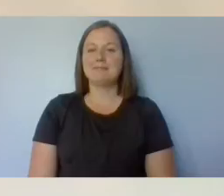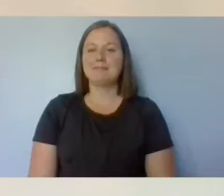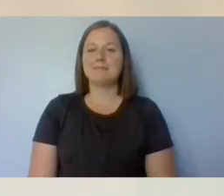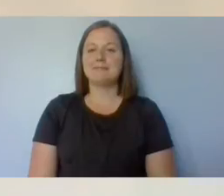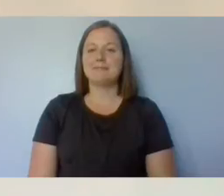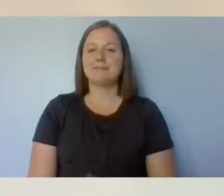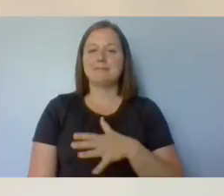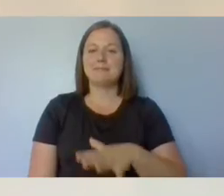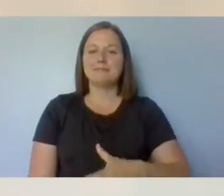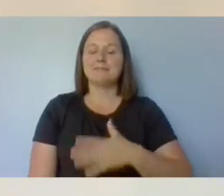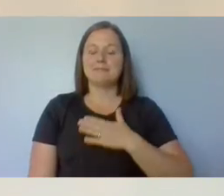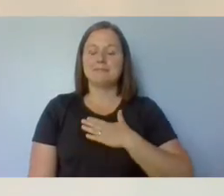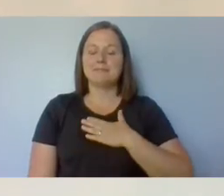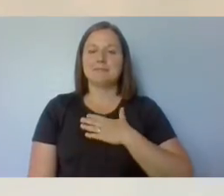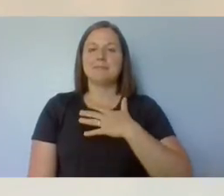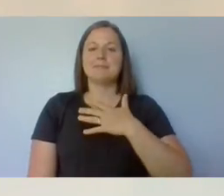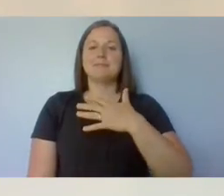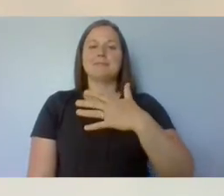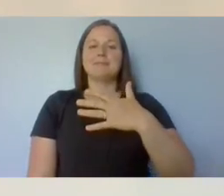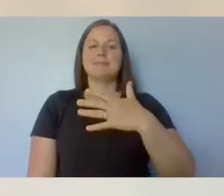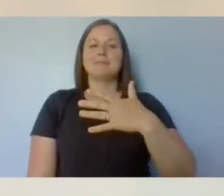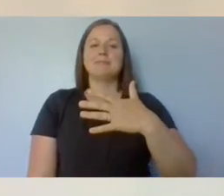Breathe in, reach your arms tall.